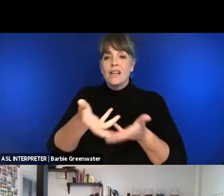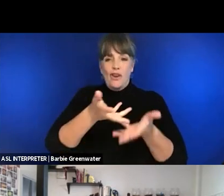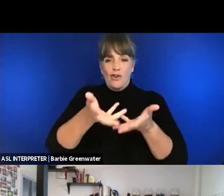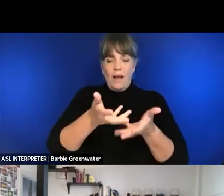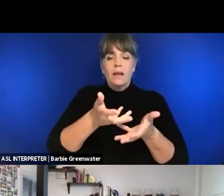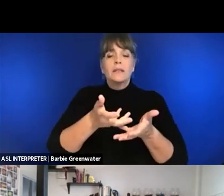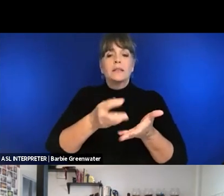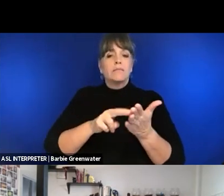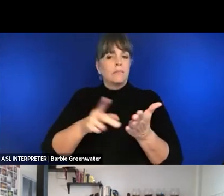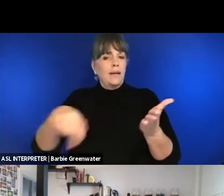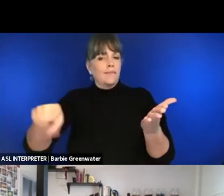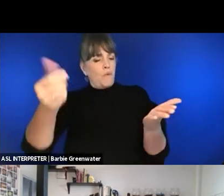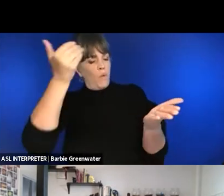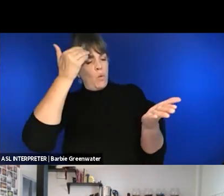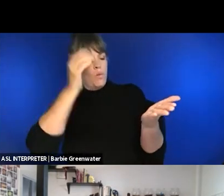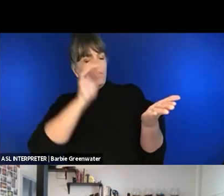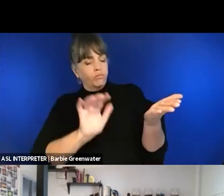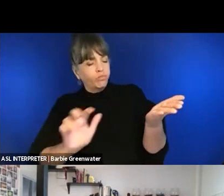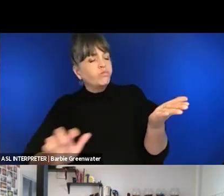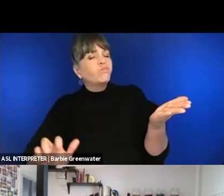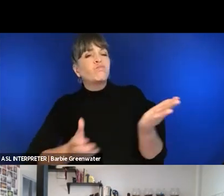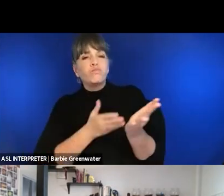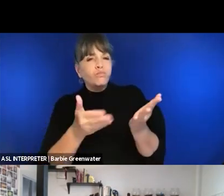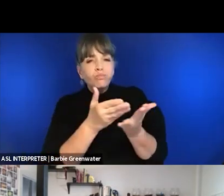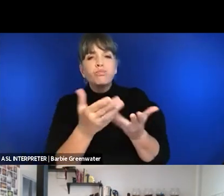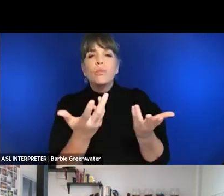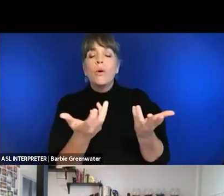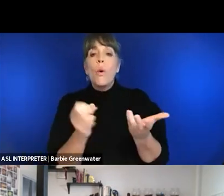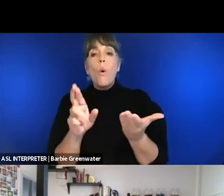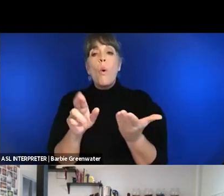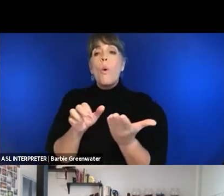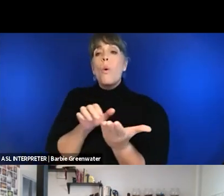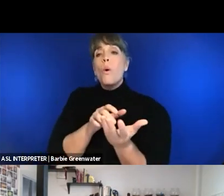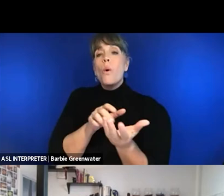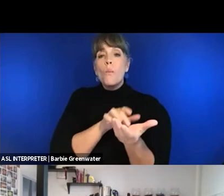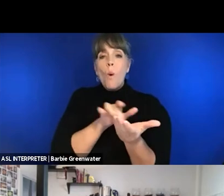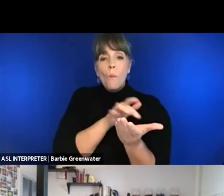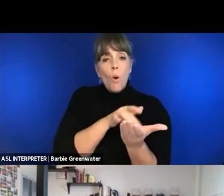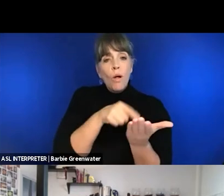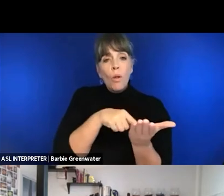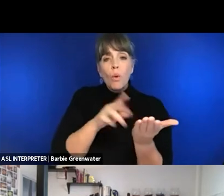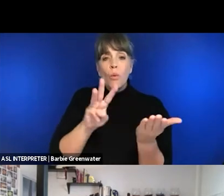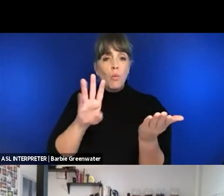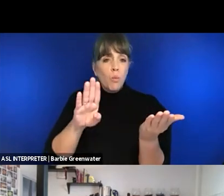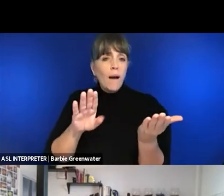think if you're able to navigate, mobile or web technologies,